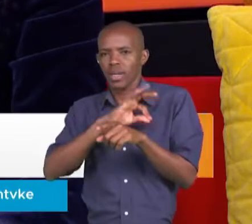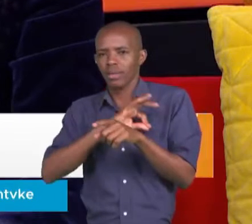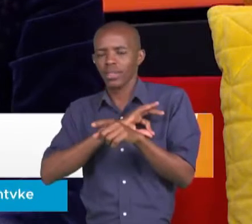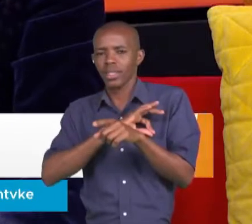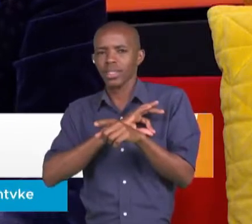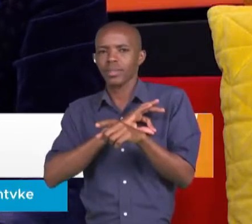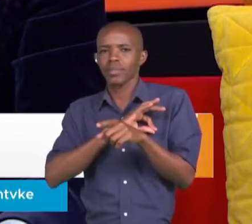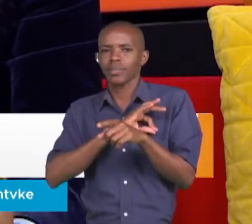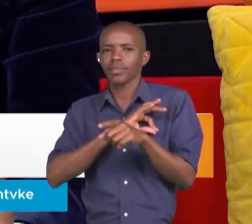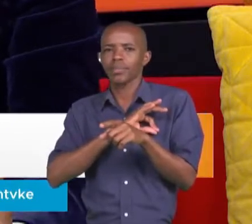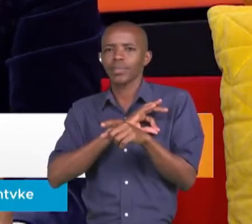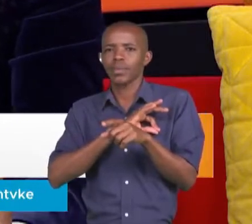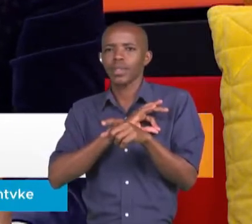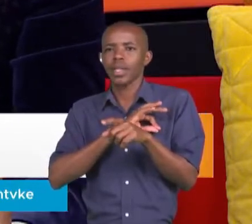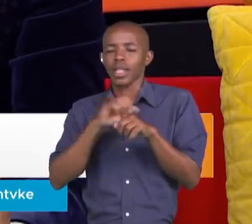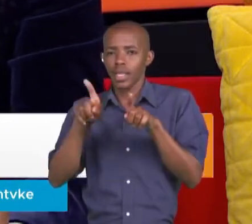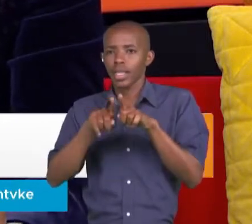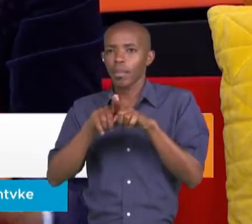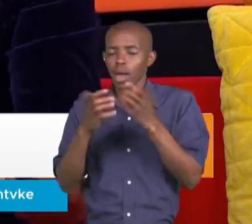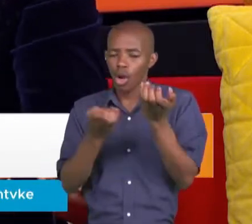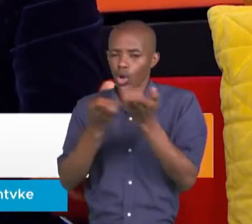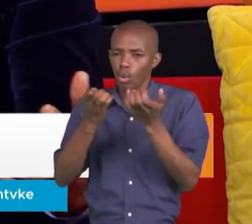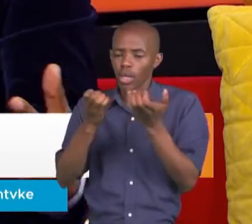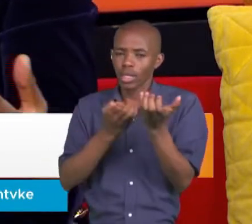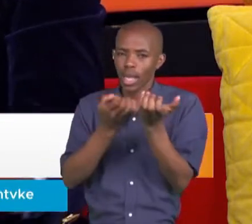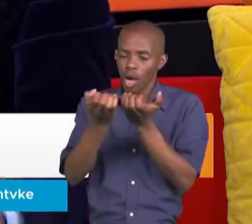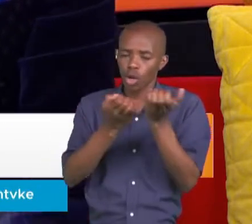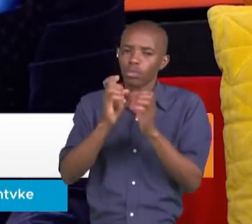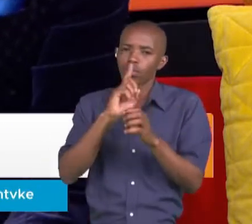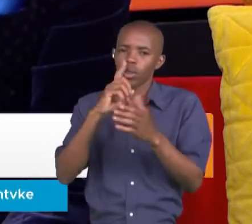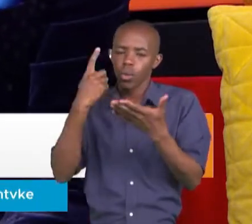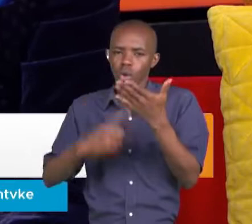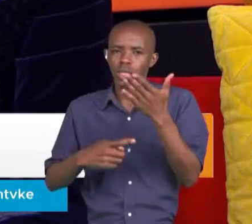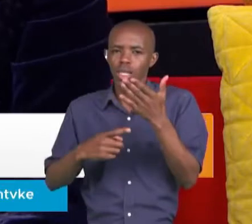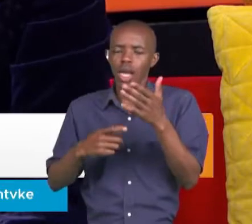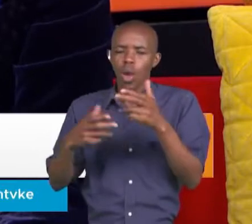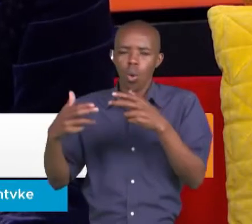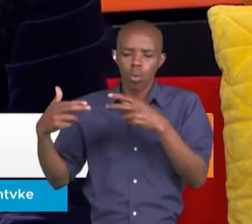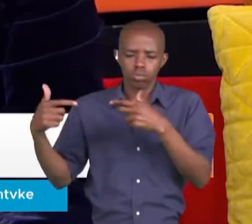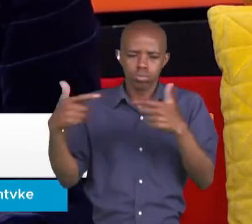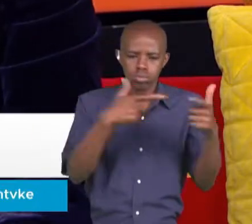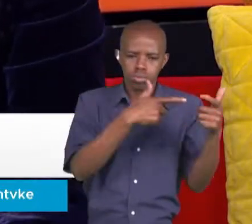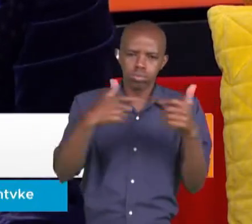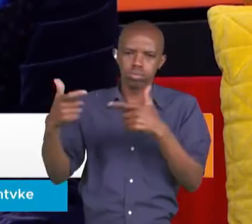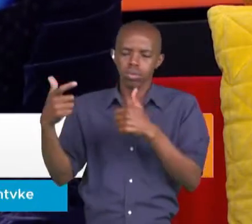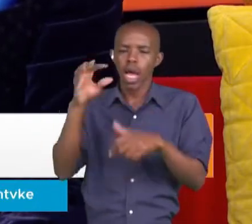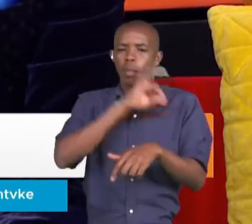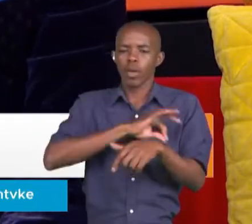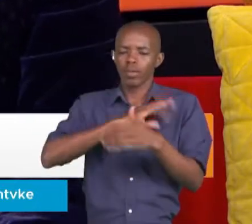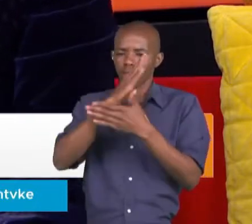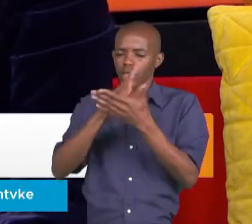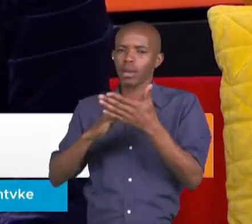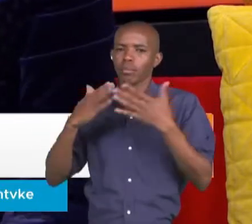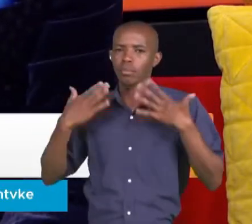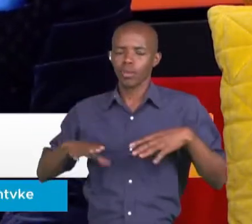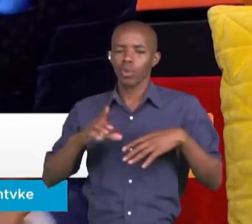lose, and even the economics part of it? In economics, they say that war has to benefit some people. Now, look, you've